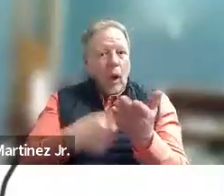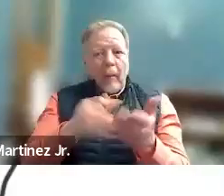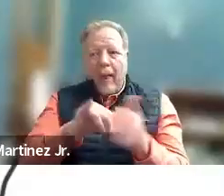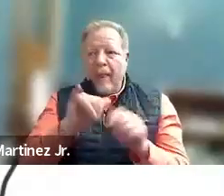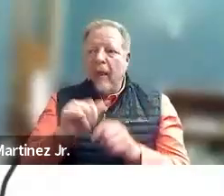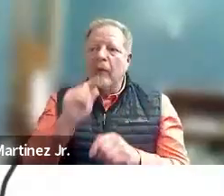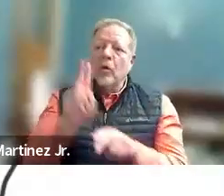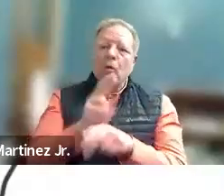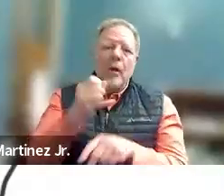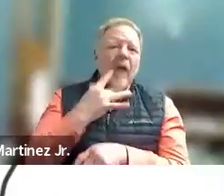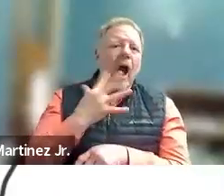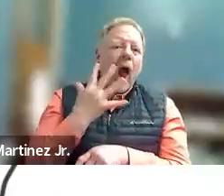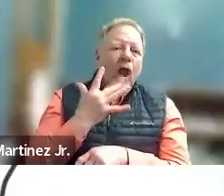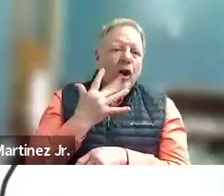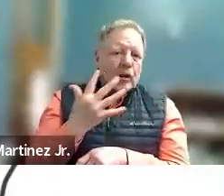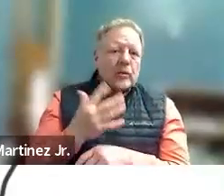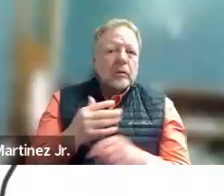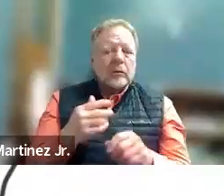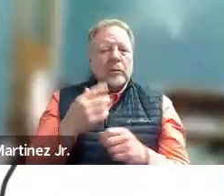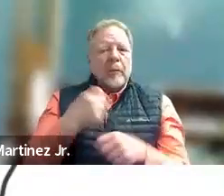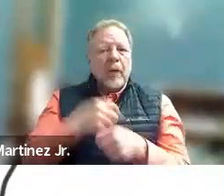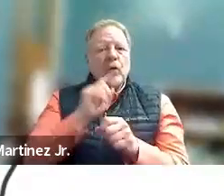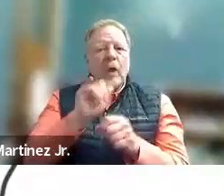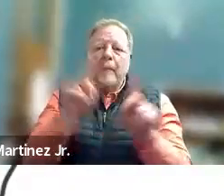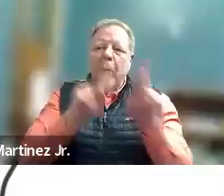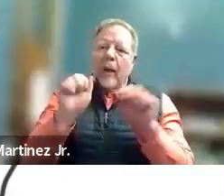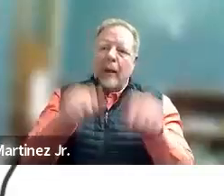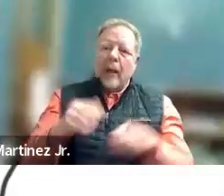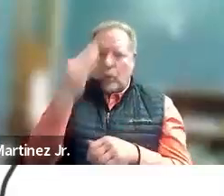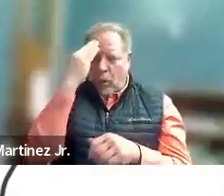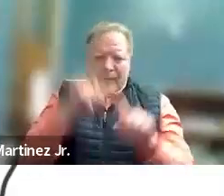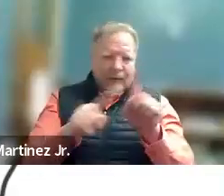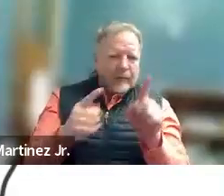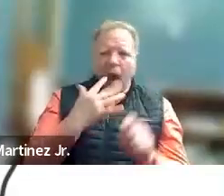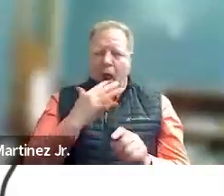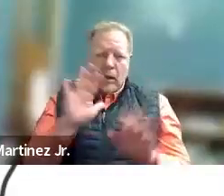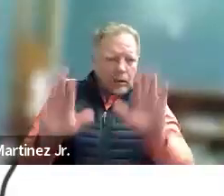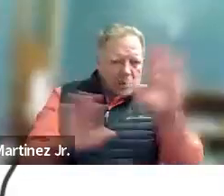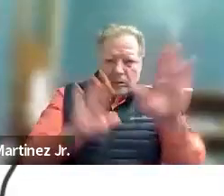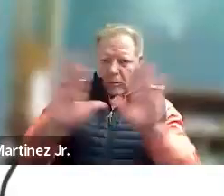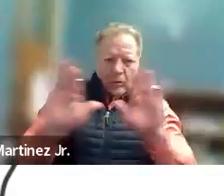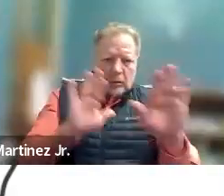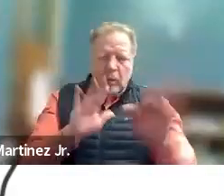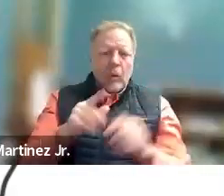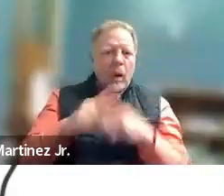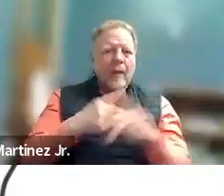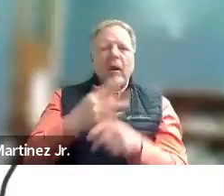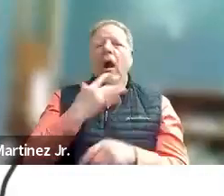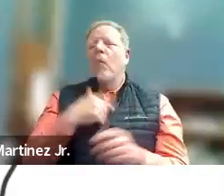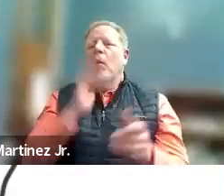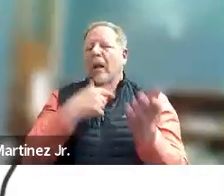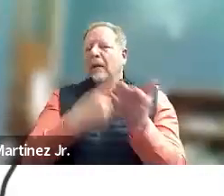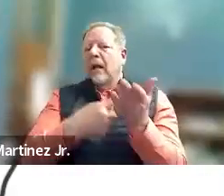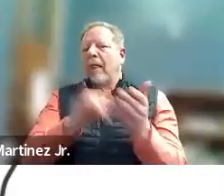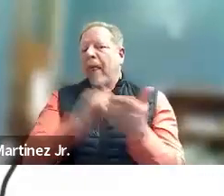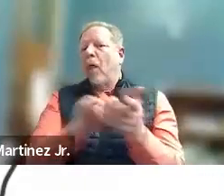color to make sure that people can tell what kind of color, what we're communicating to them via